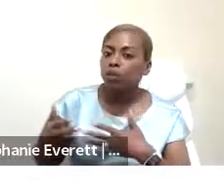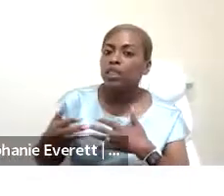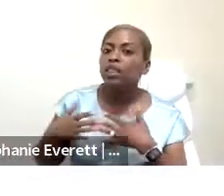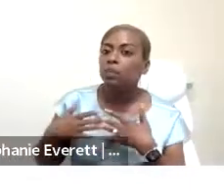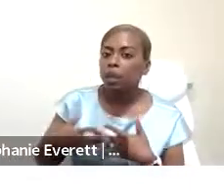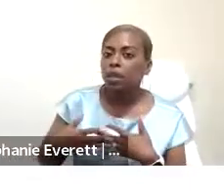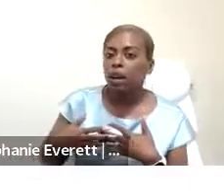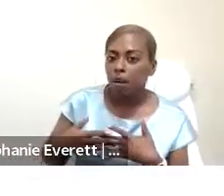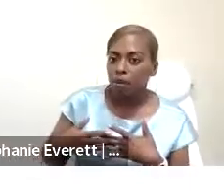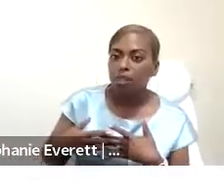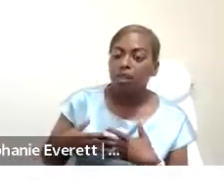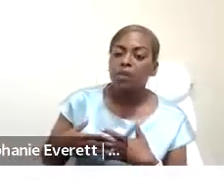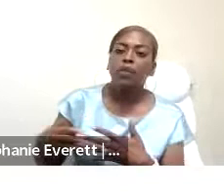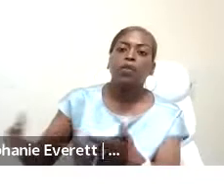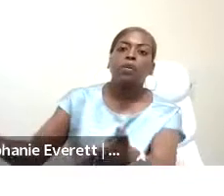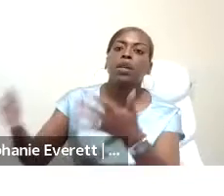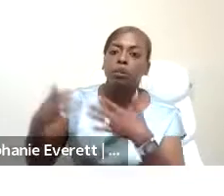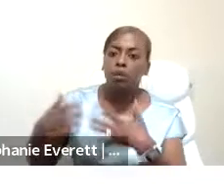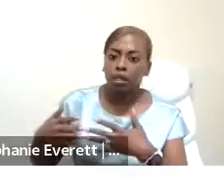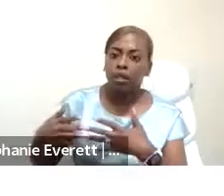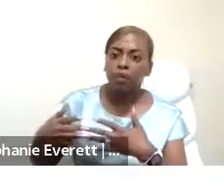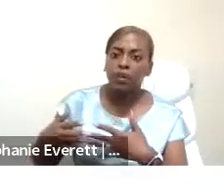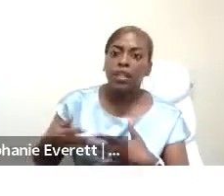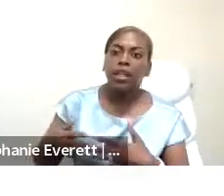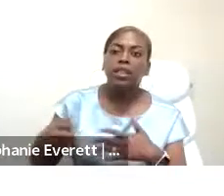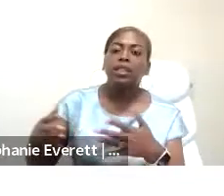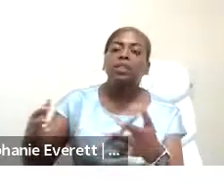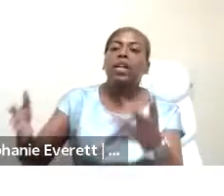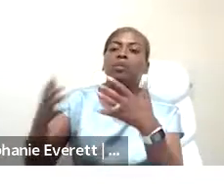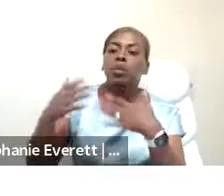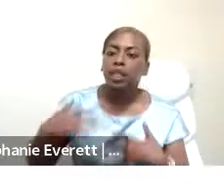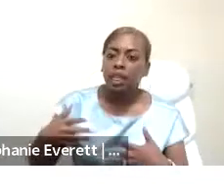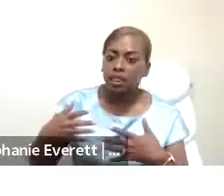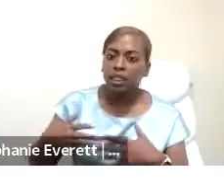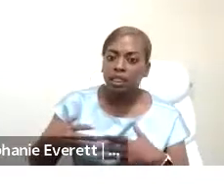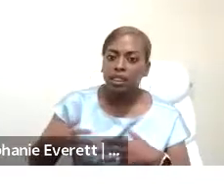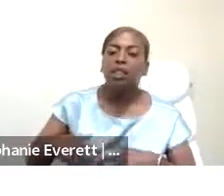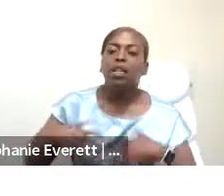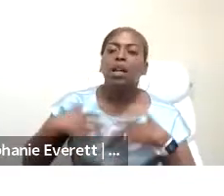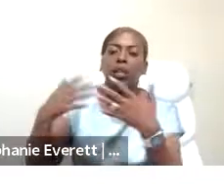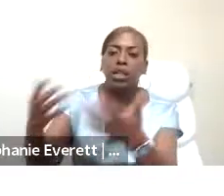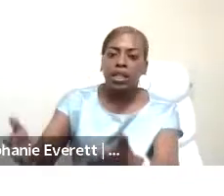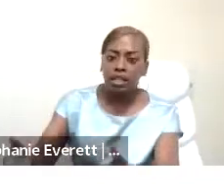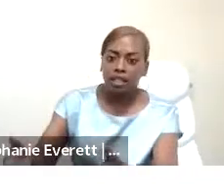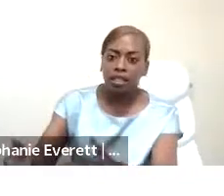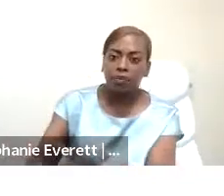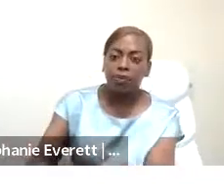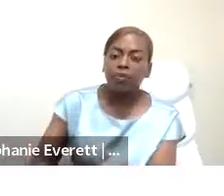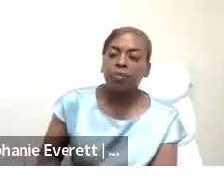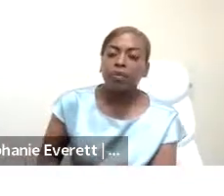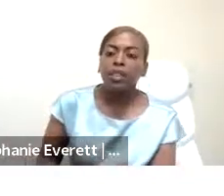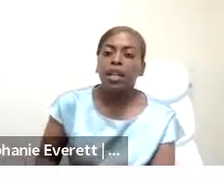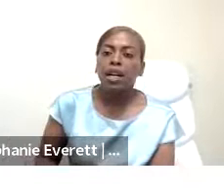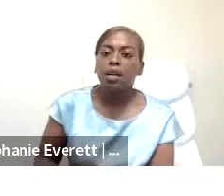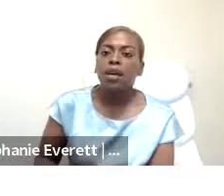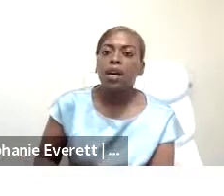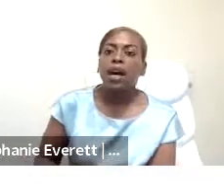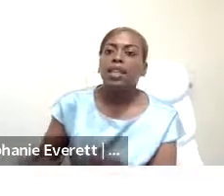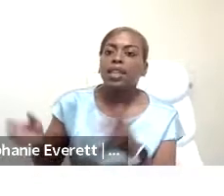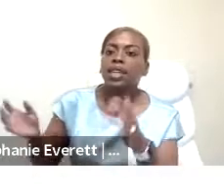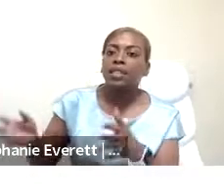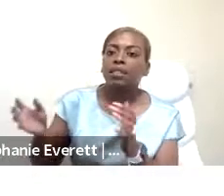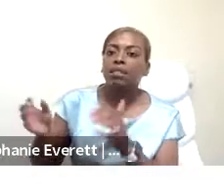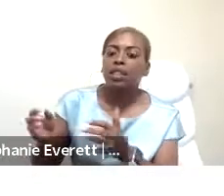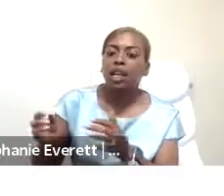we do receive public comments from the community. It is their time to engage us and we engage them.